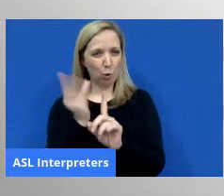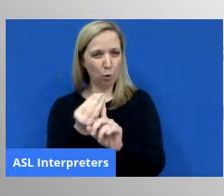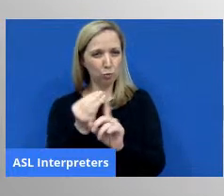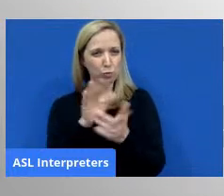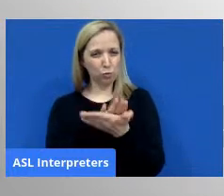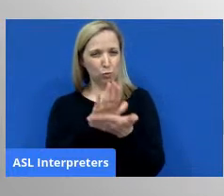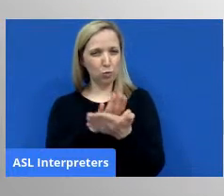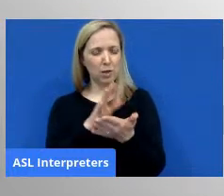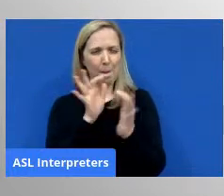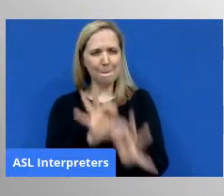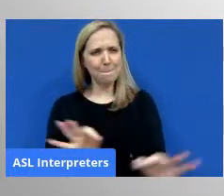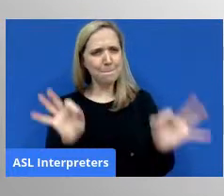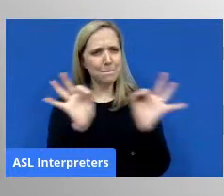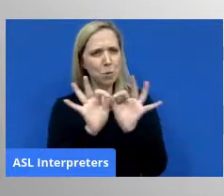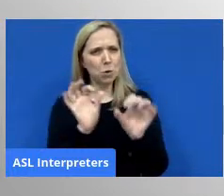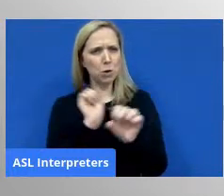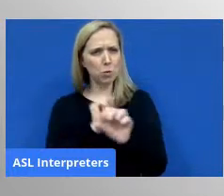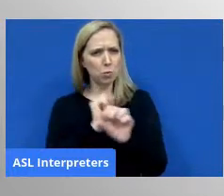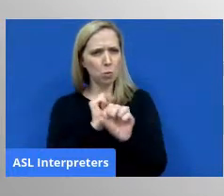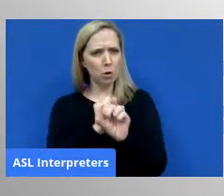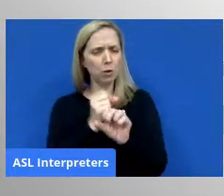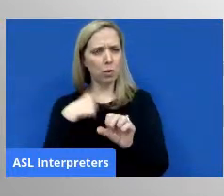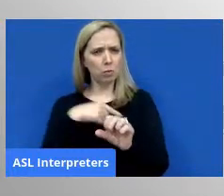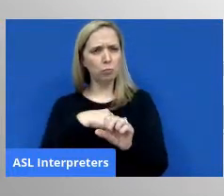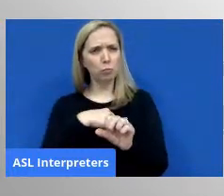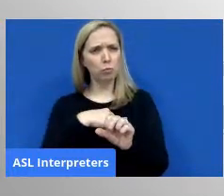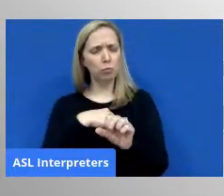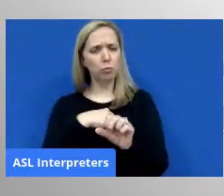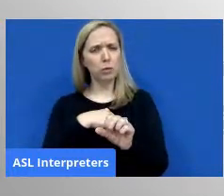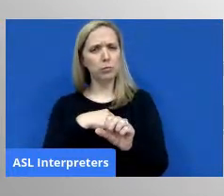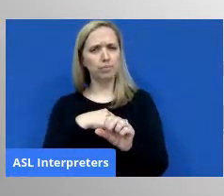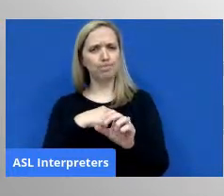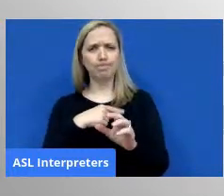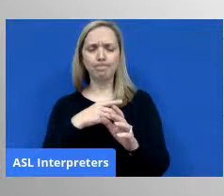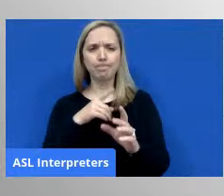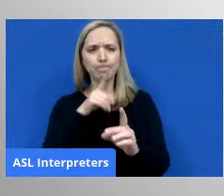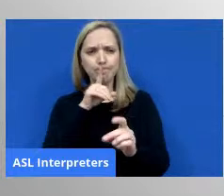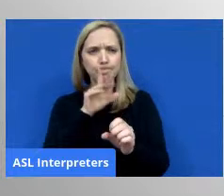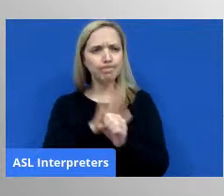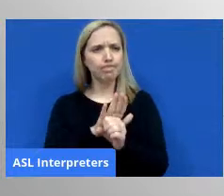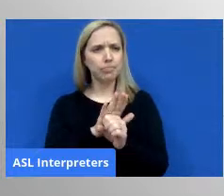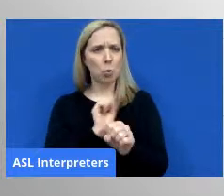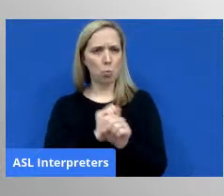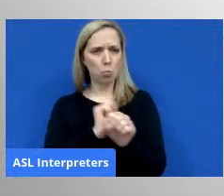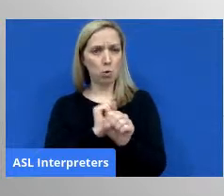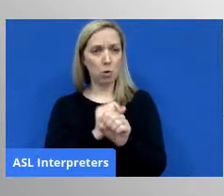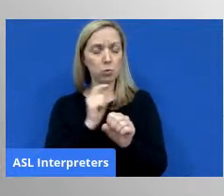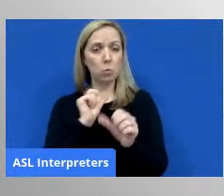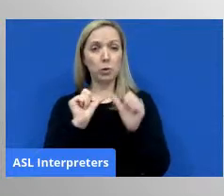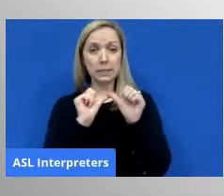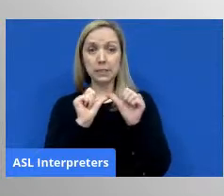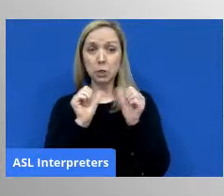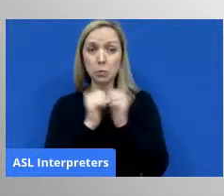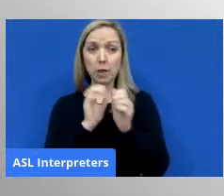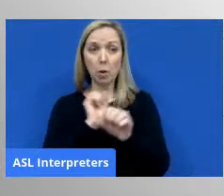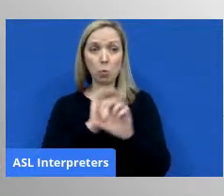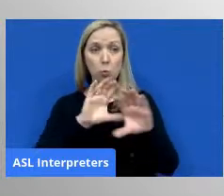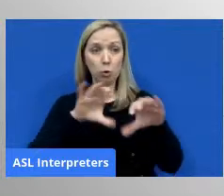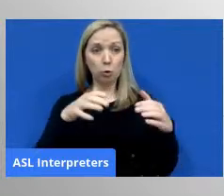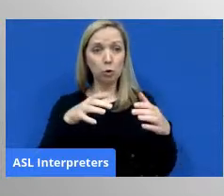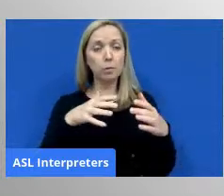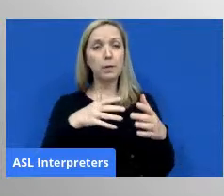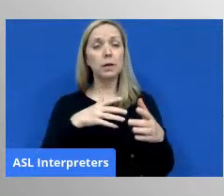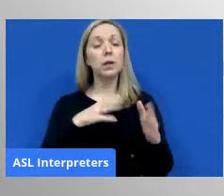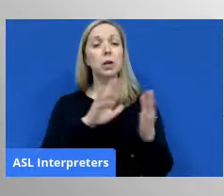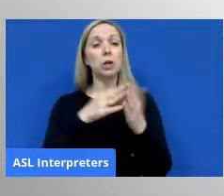committed to, and we will move forward with that work group and engaging community members and